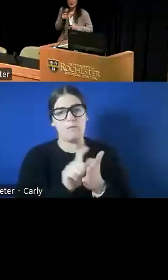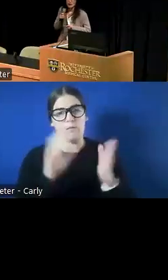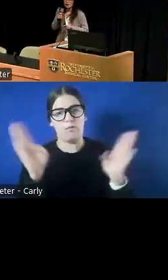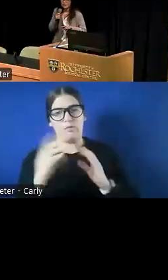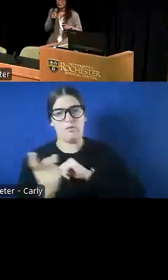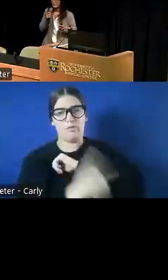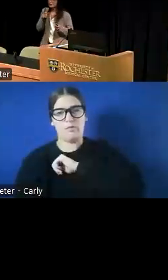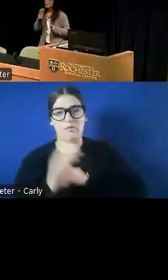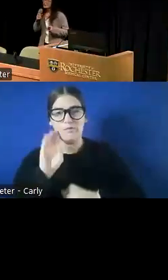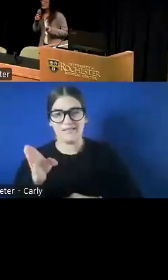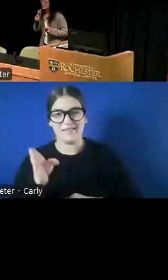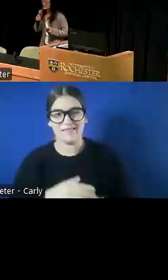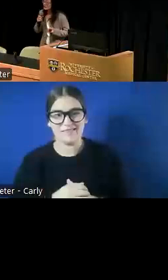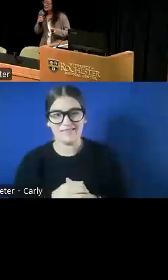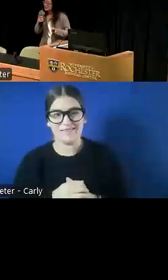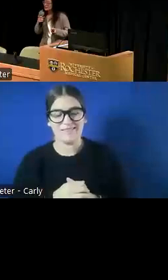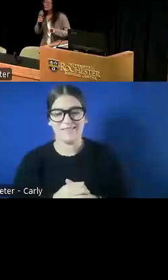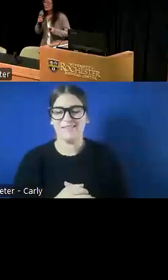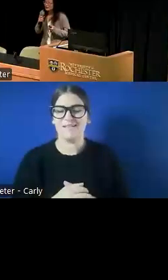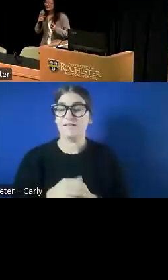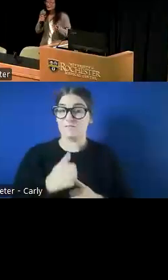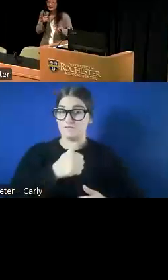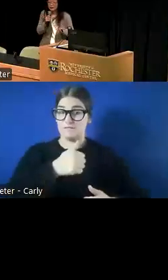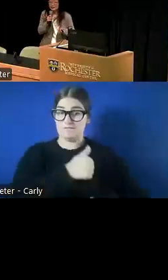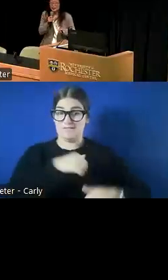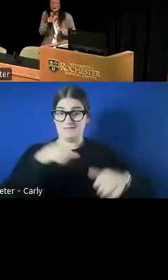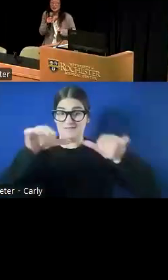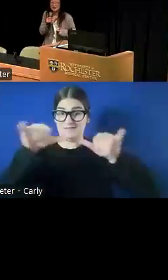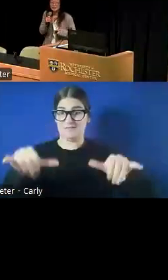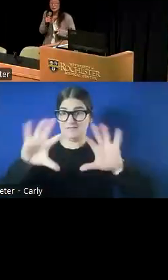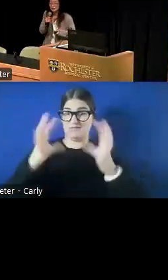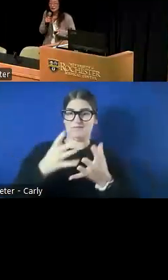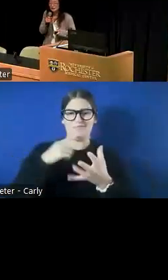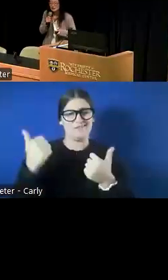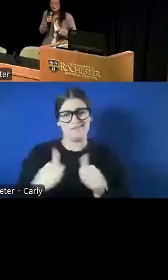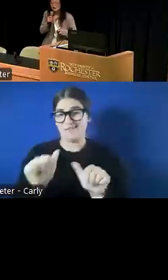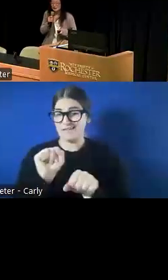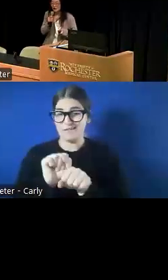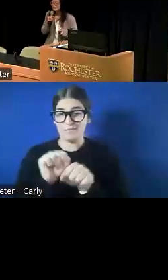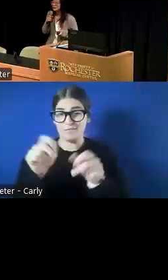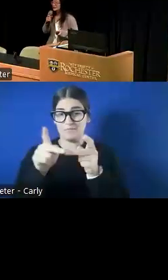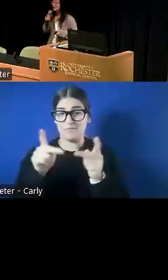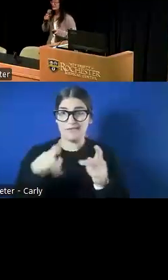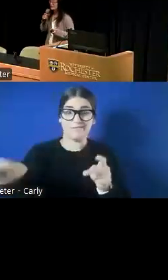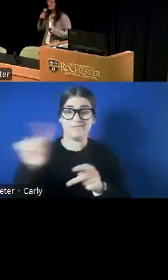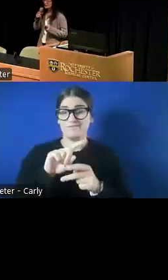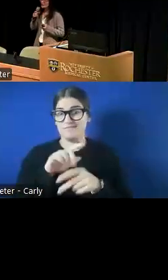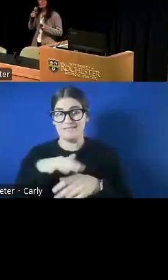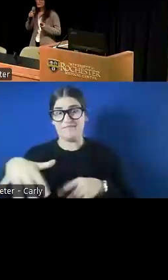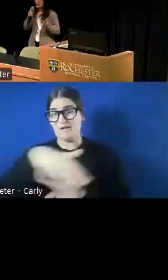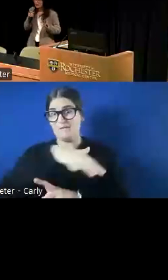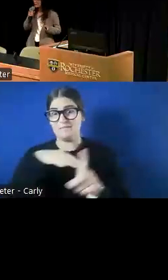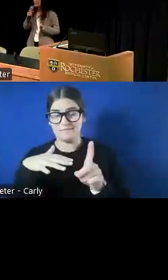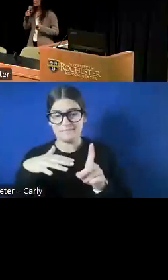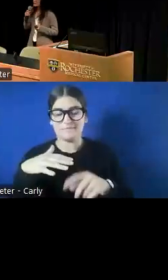so think about the military system, just like any other competitive employment environment that